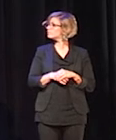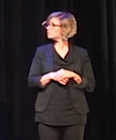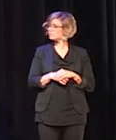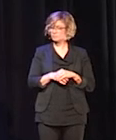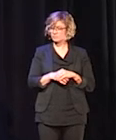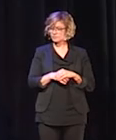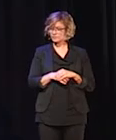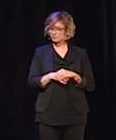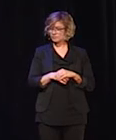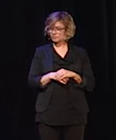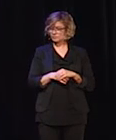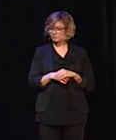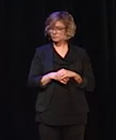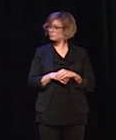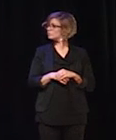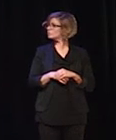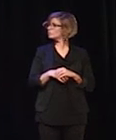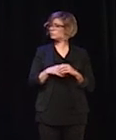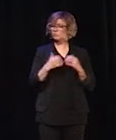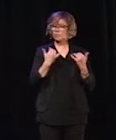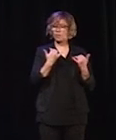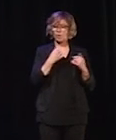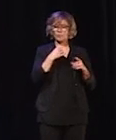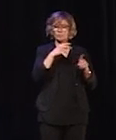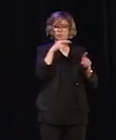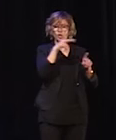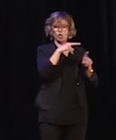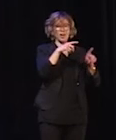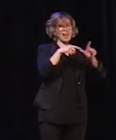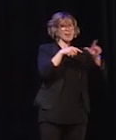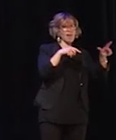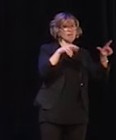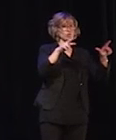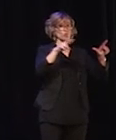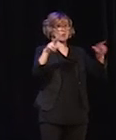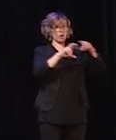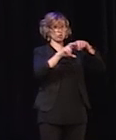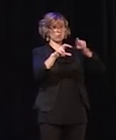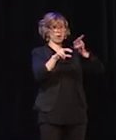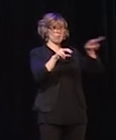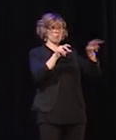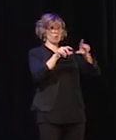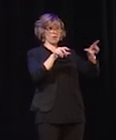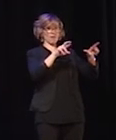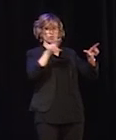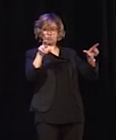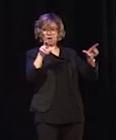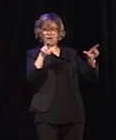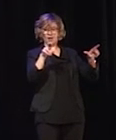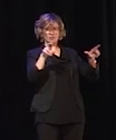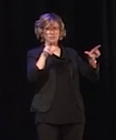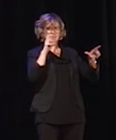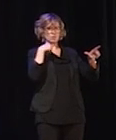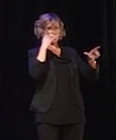come on. Great. If you look out the left or the right windows in the tram, you get a horse face that looks